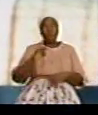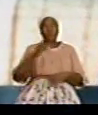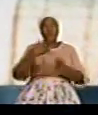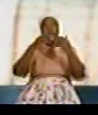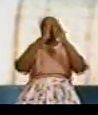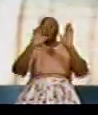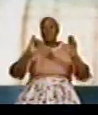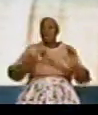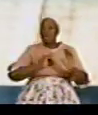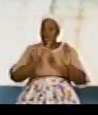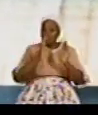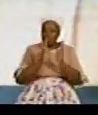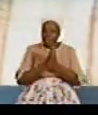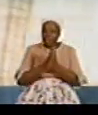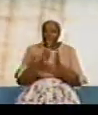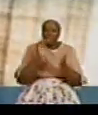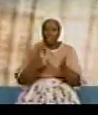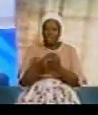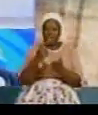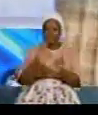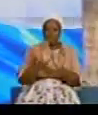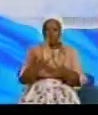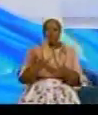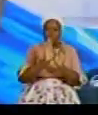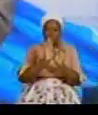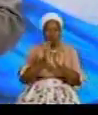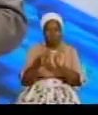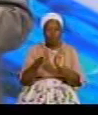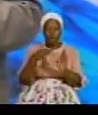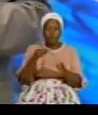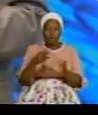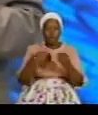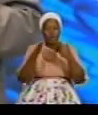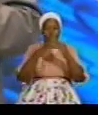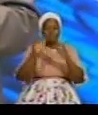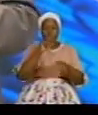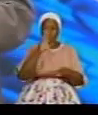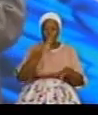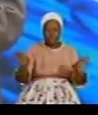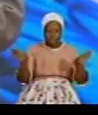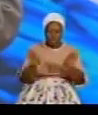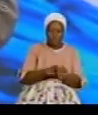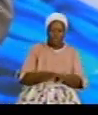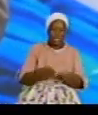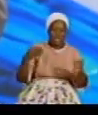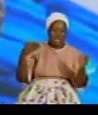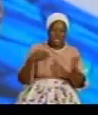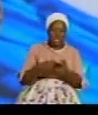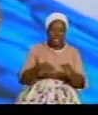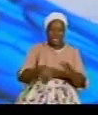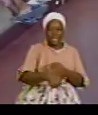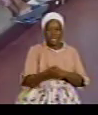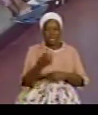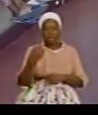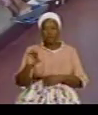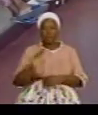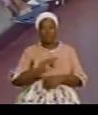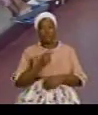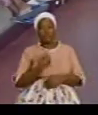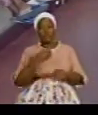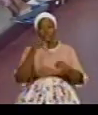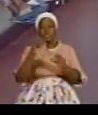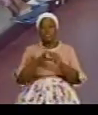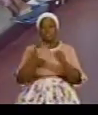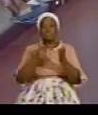pray the door of heaven will not be closed against any of us in Jesus'